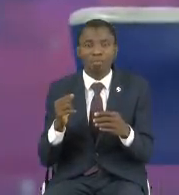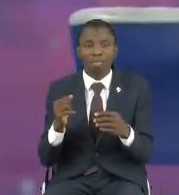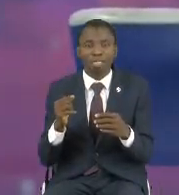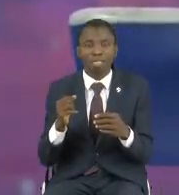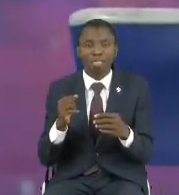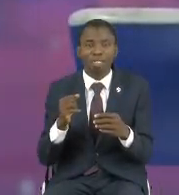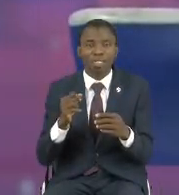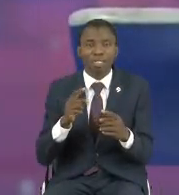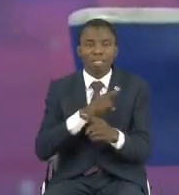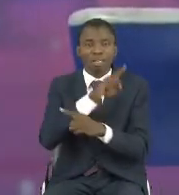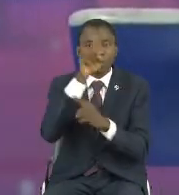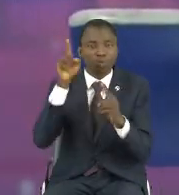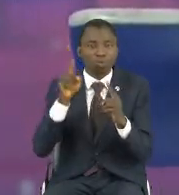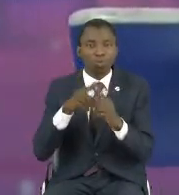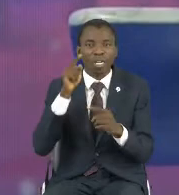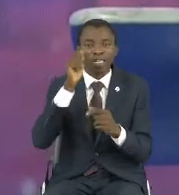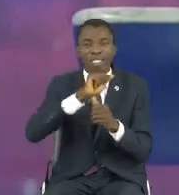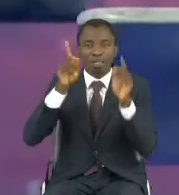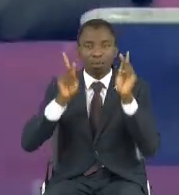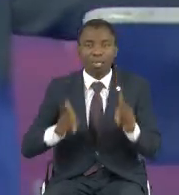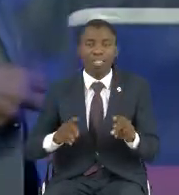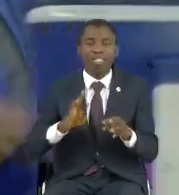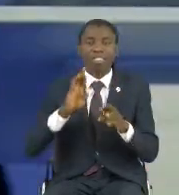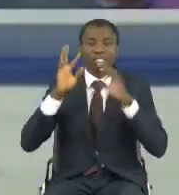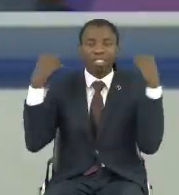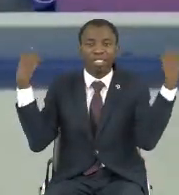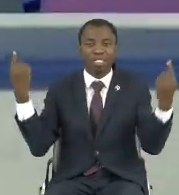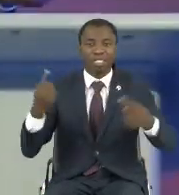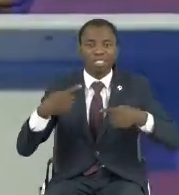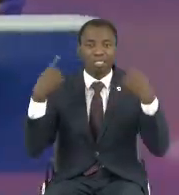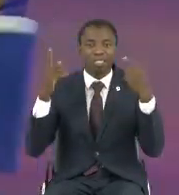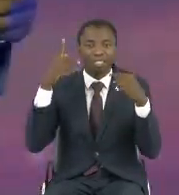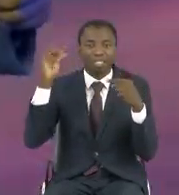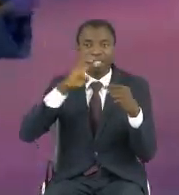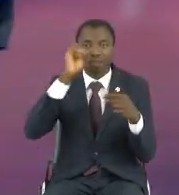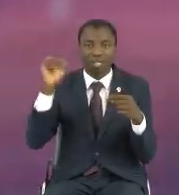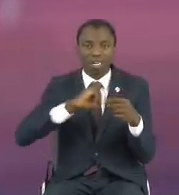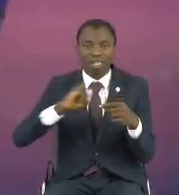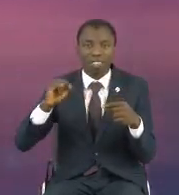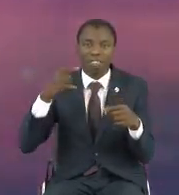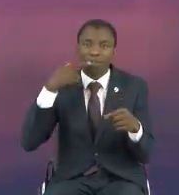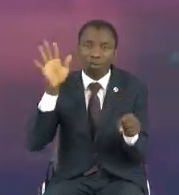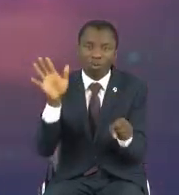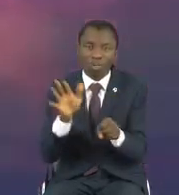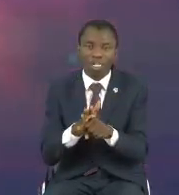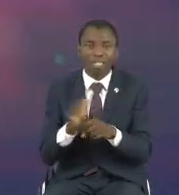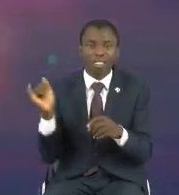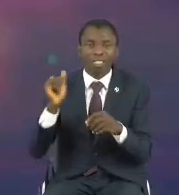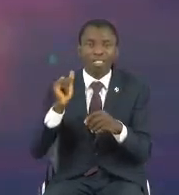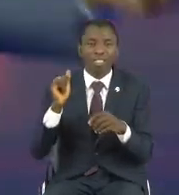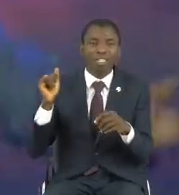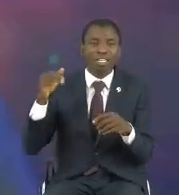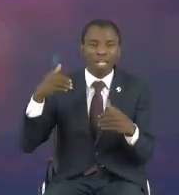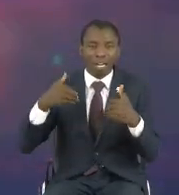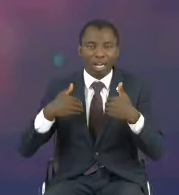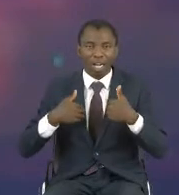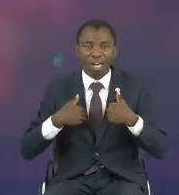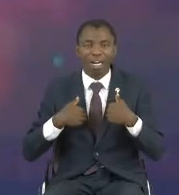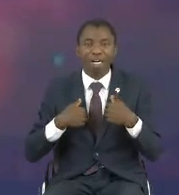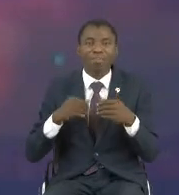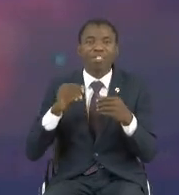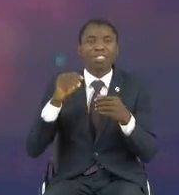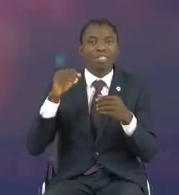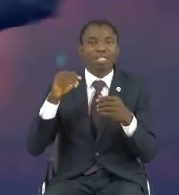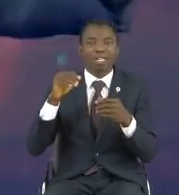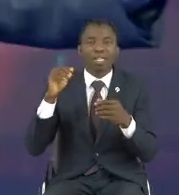transgresses the everlasting covenant, then it has an everlasting consequence.